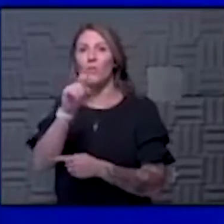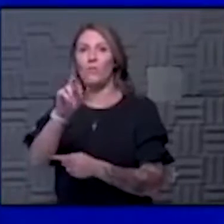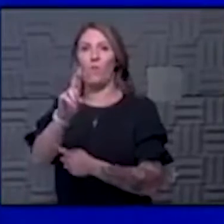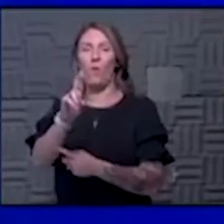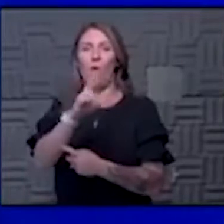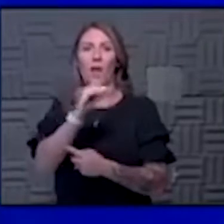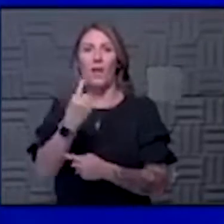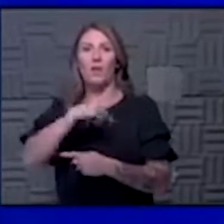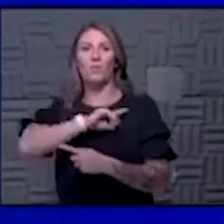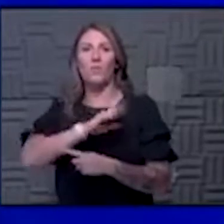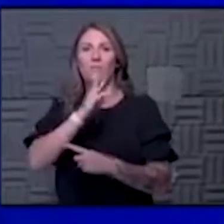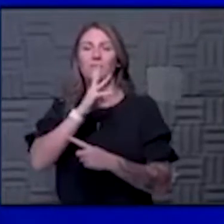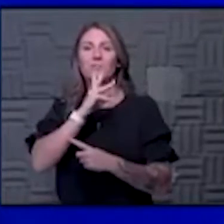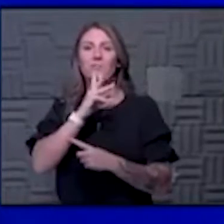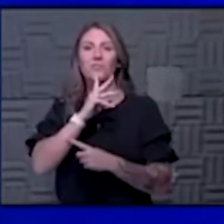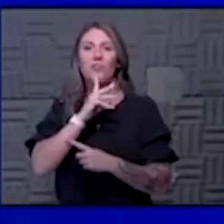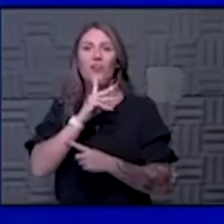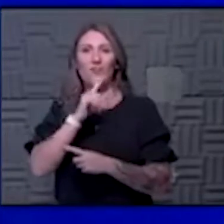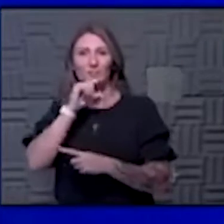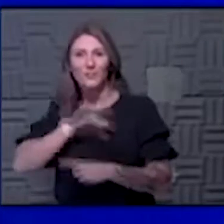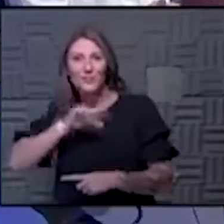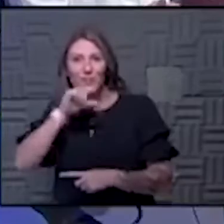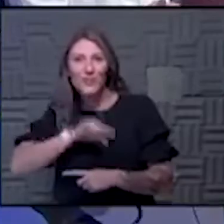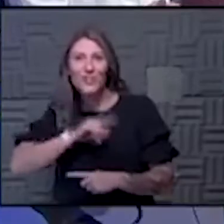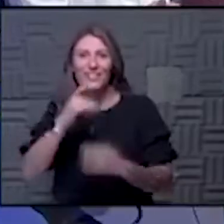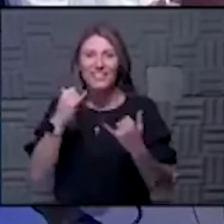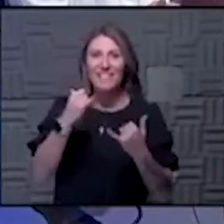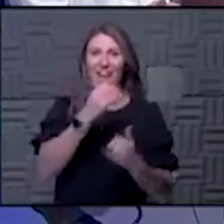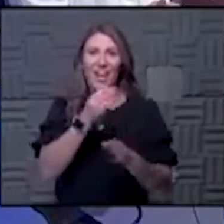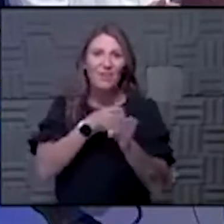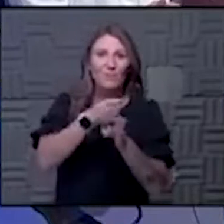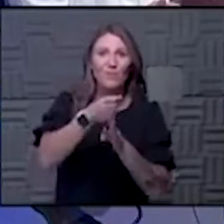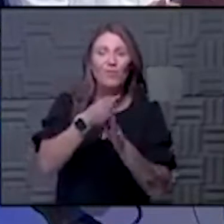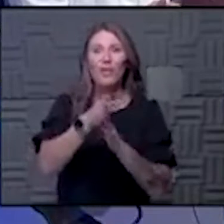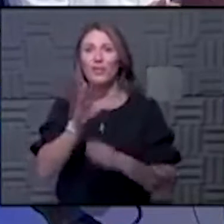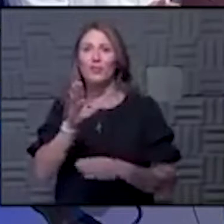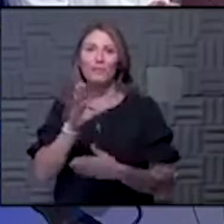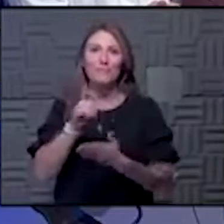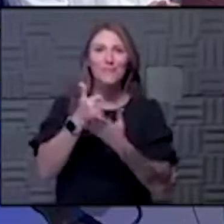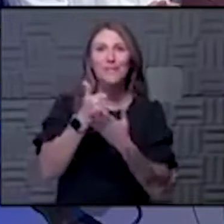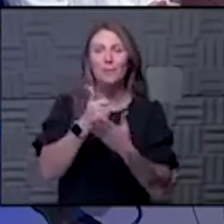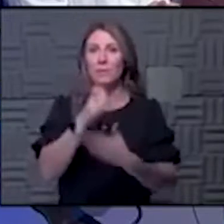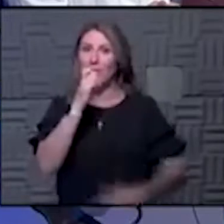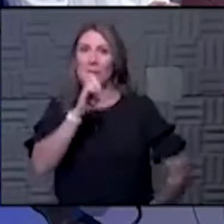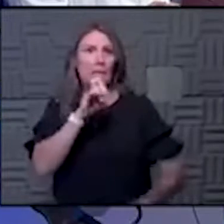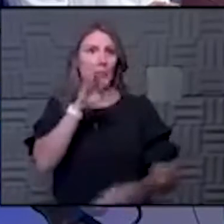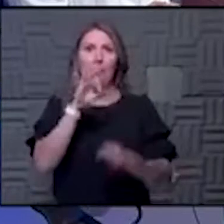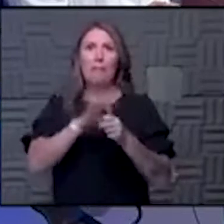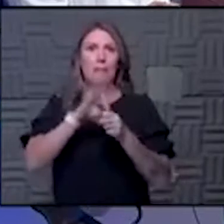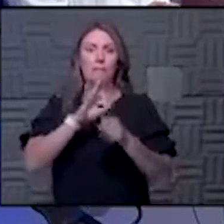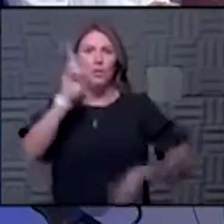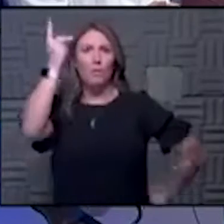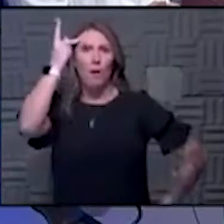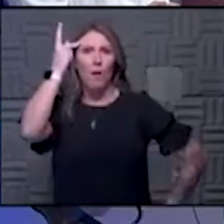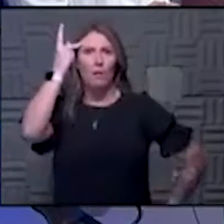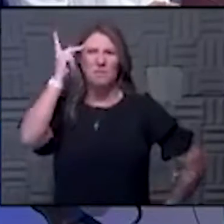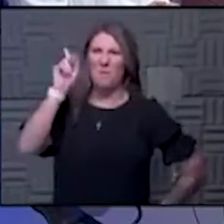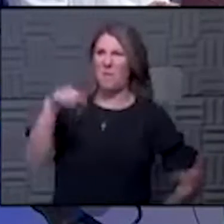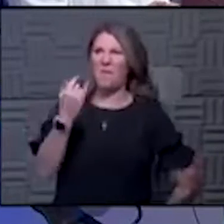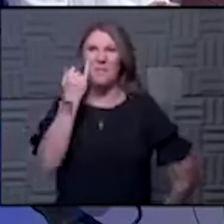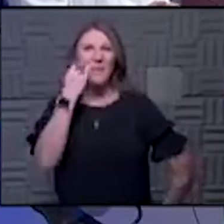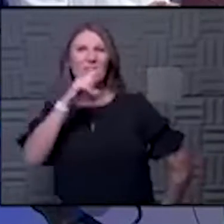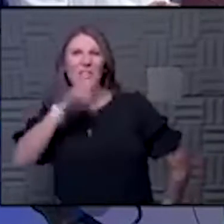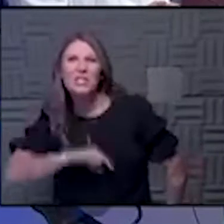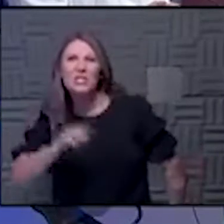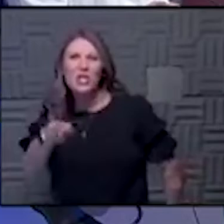talk turkey today. How about that? And professional tips. We're not going to talk election politics. That's right. Unless turkeys are Republicans and Democrats,